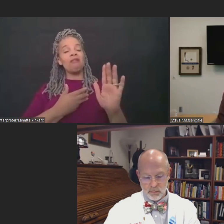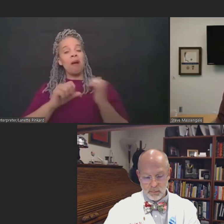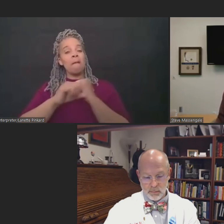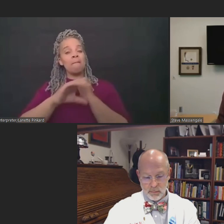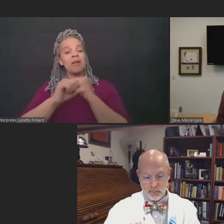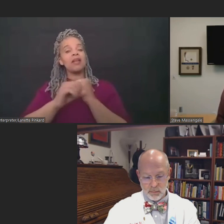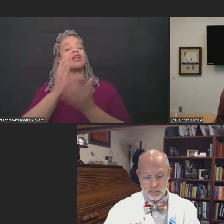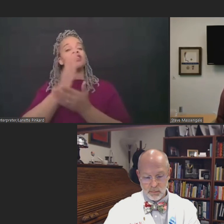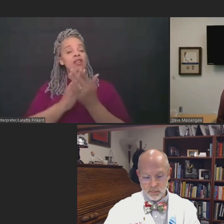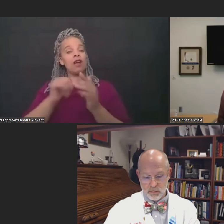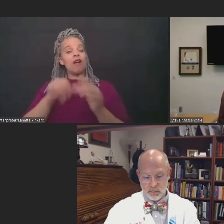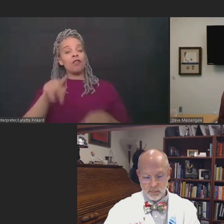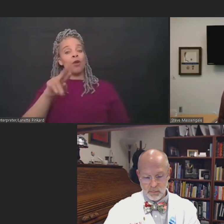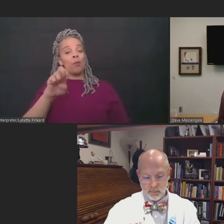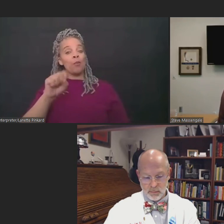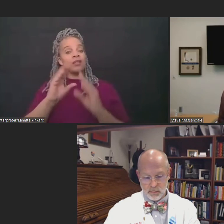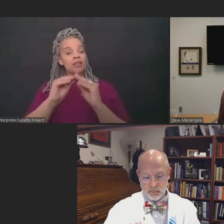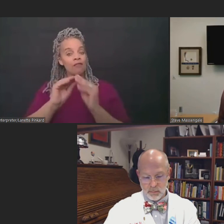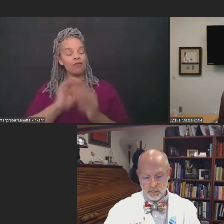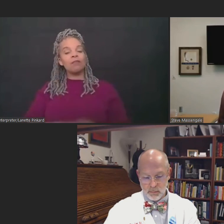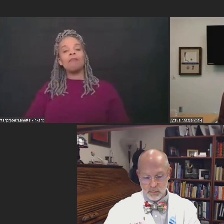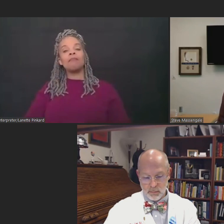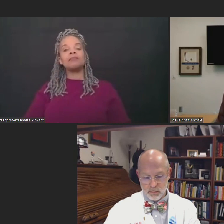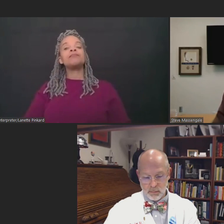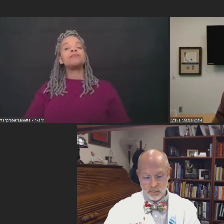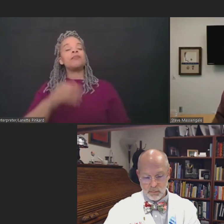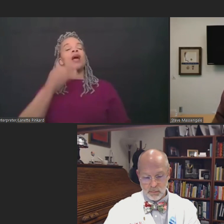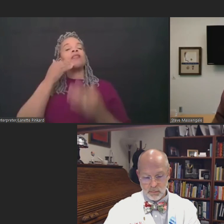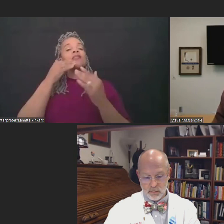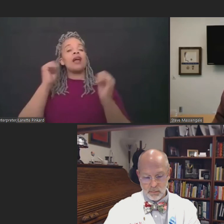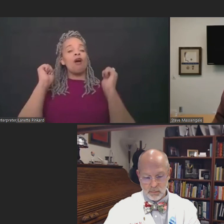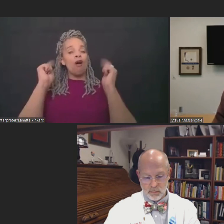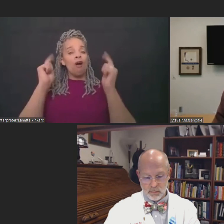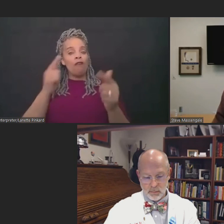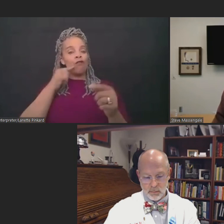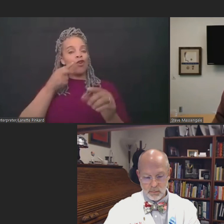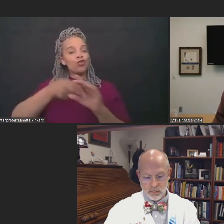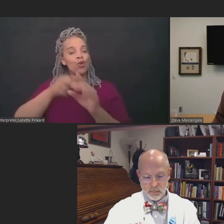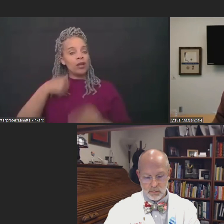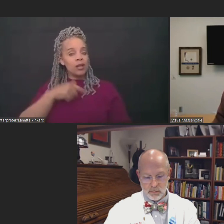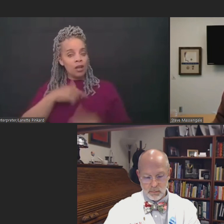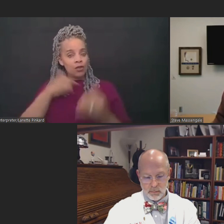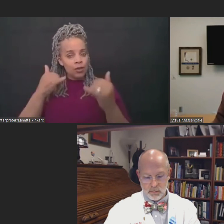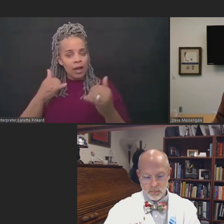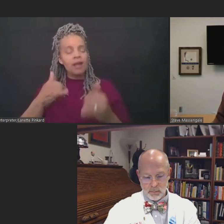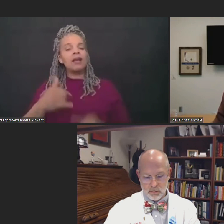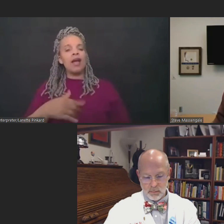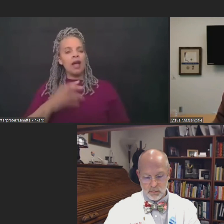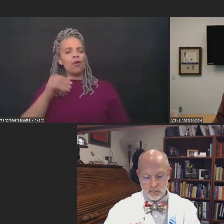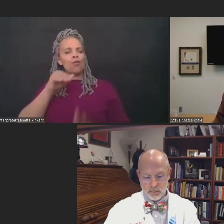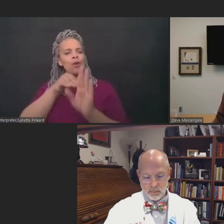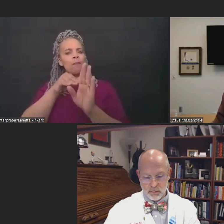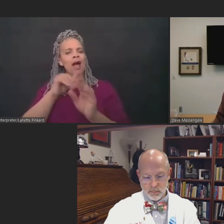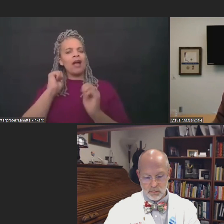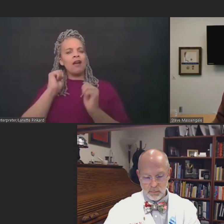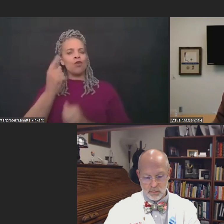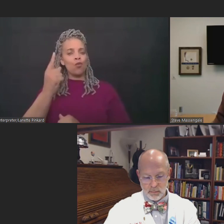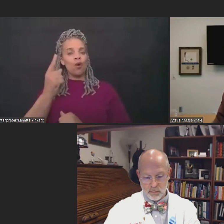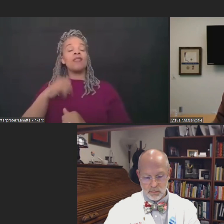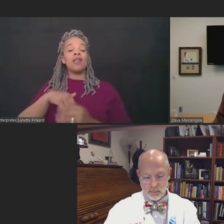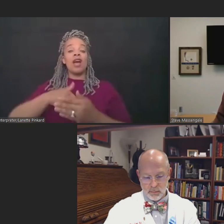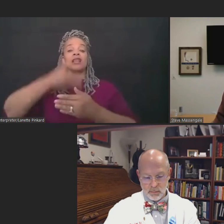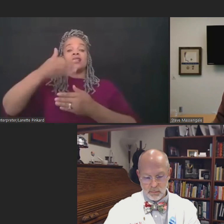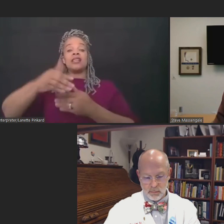section of the press conference. I just want to thank everybody for joining us today. And I also want to remind everyone that our